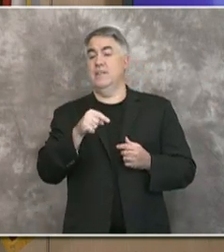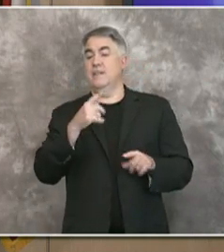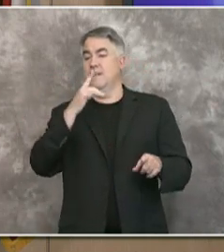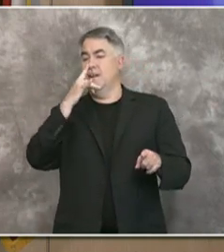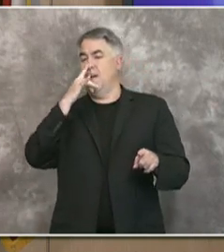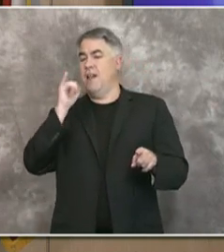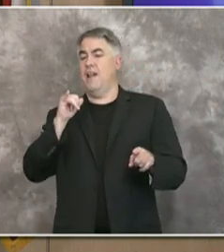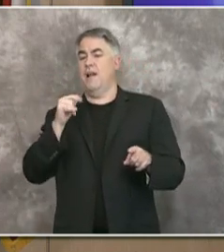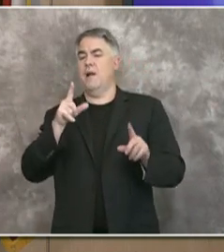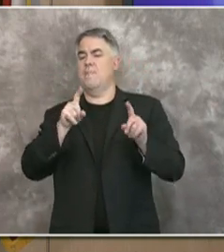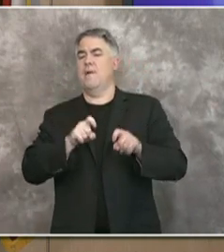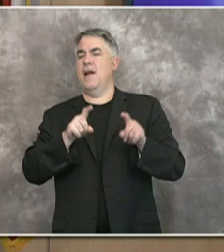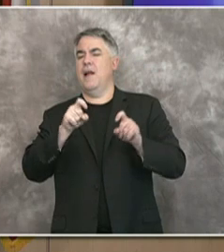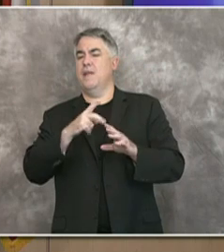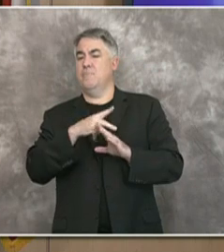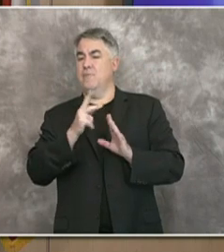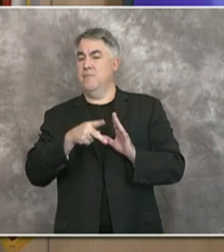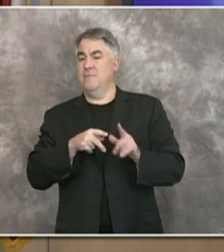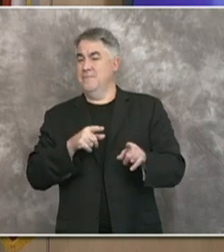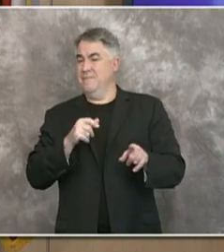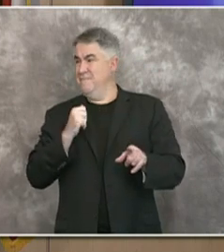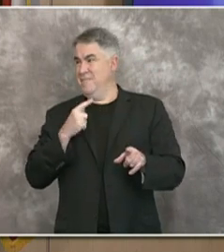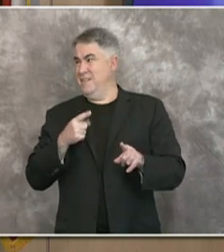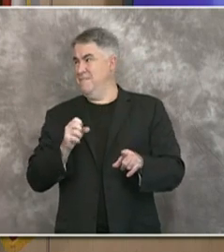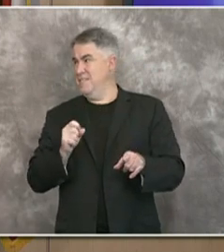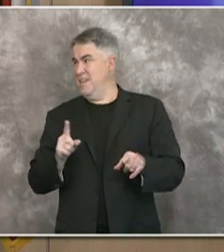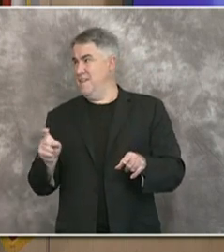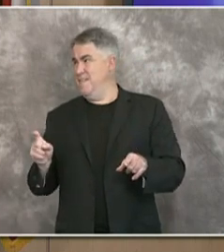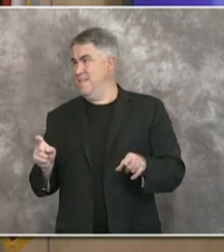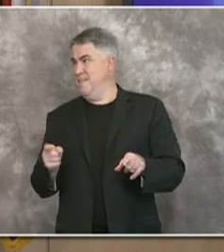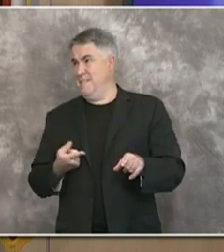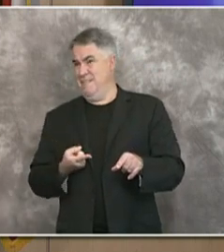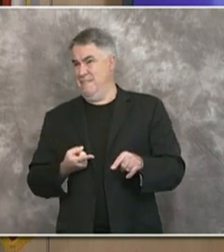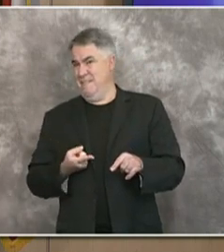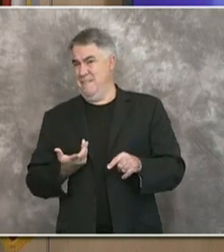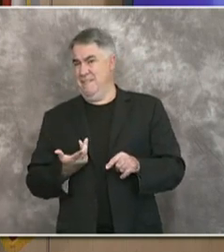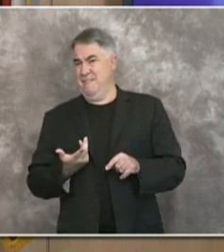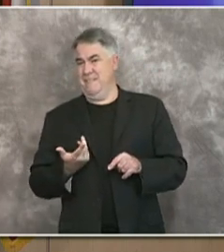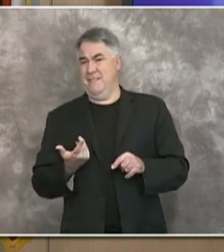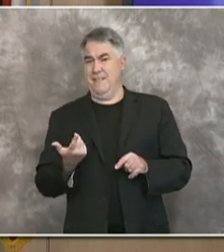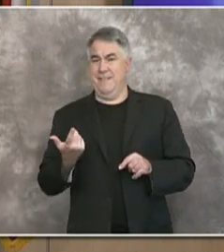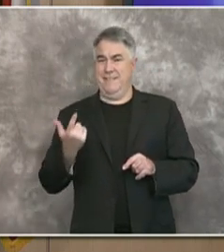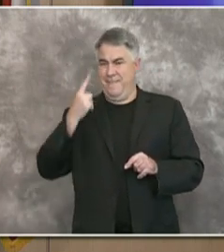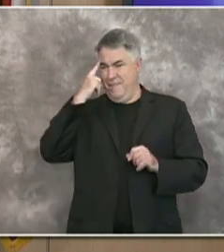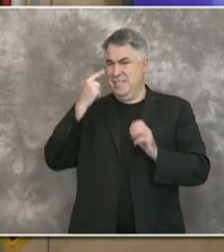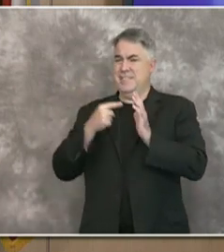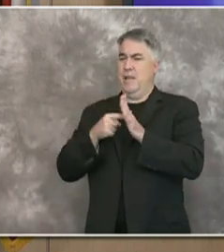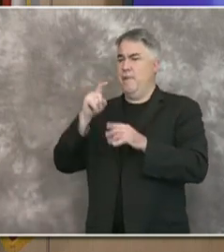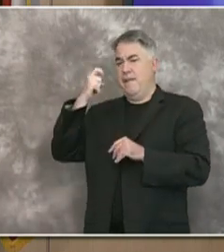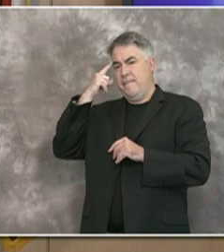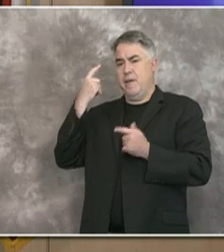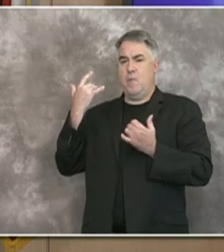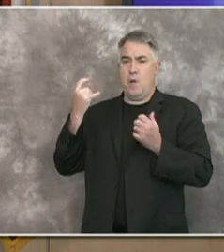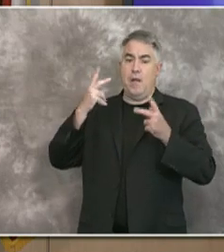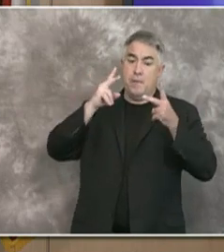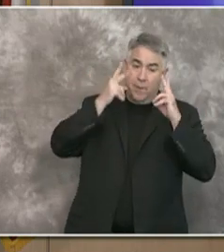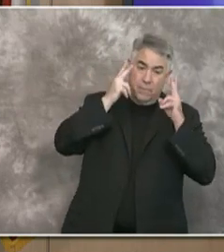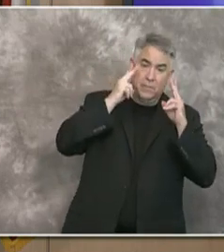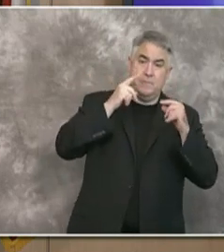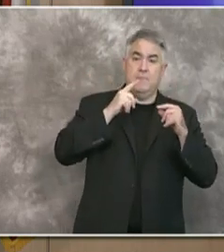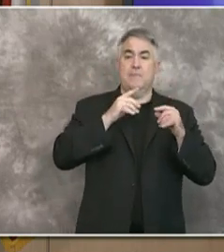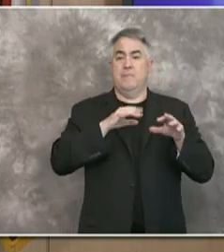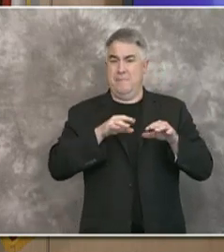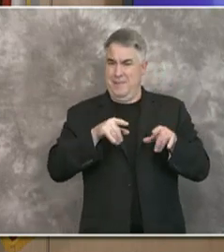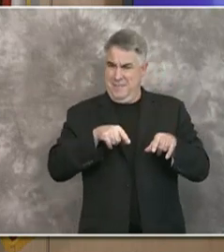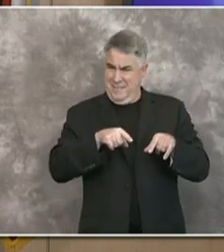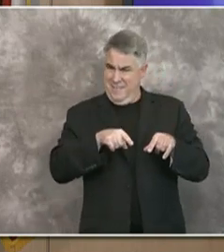for San Diego at this point, since it appears that the governor wants to reopen things like barbershops or gyms step by step? And do you think the